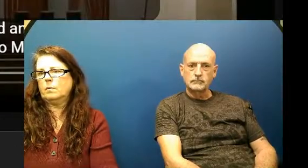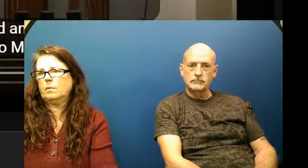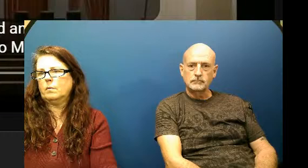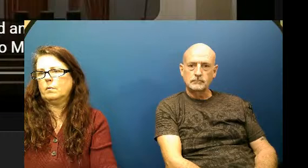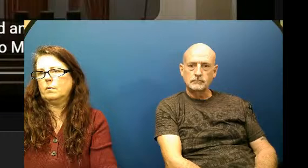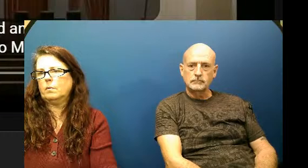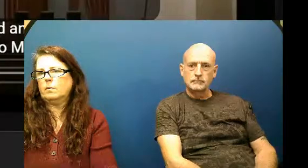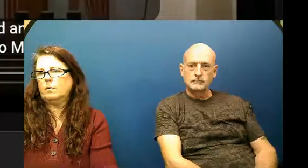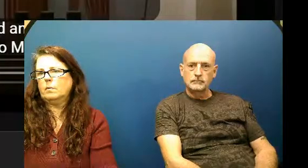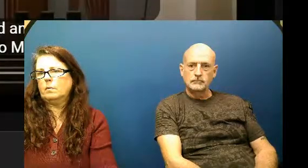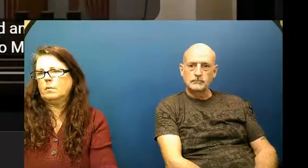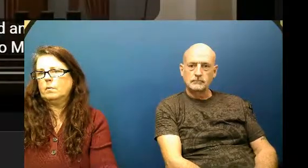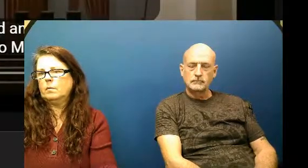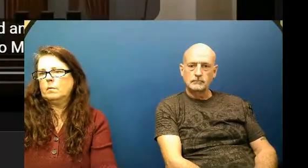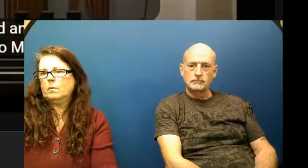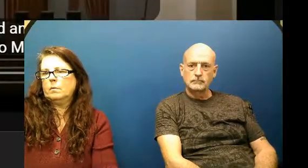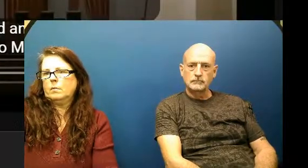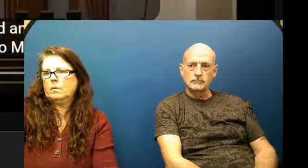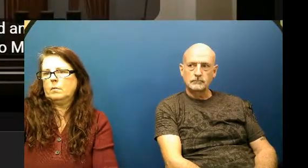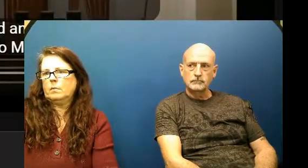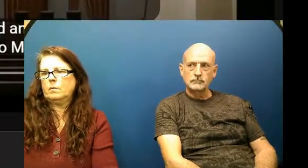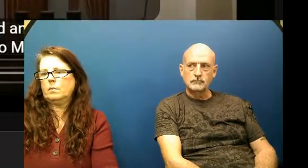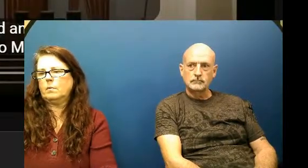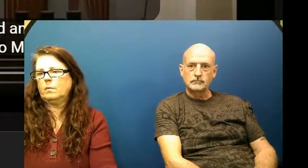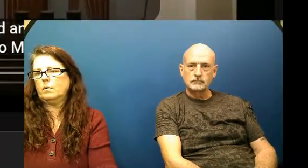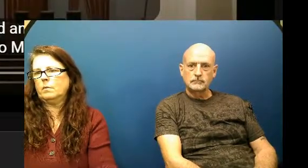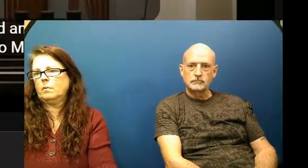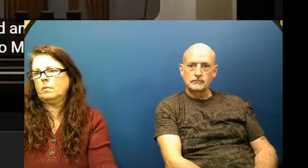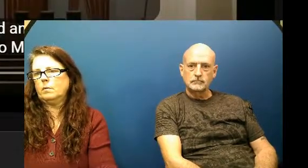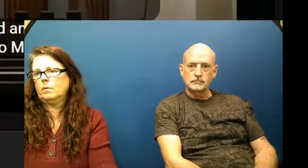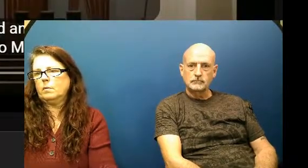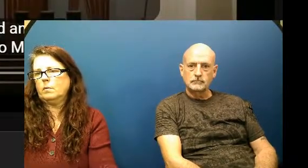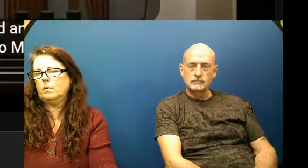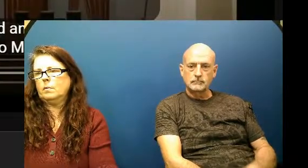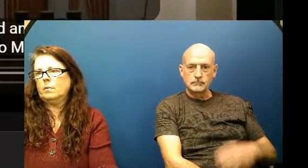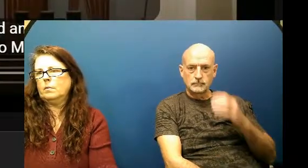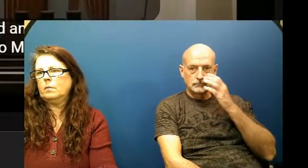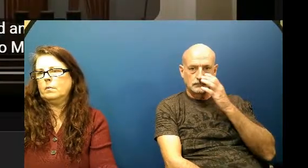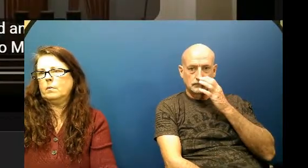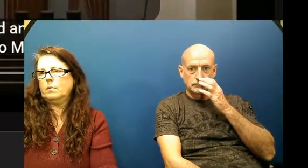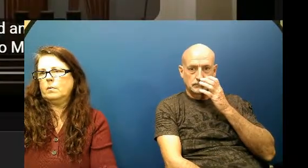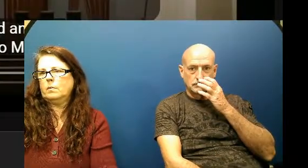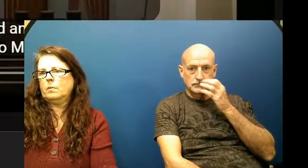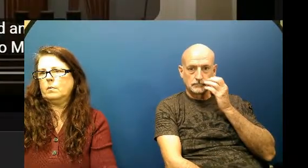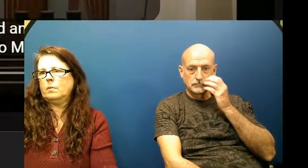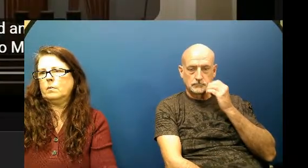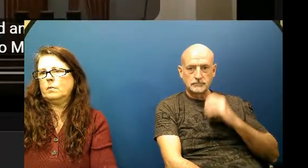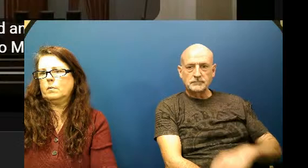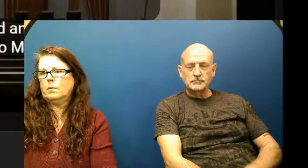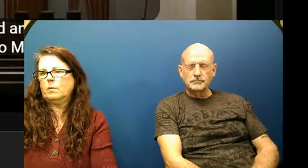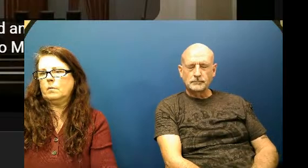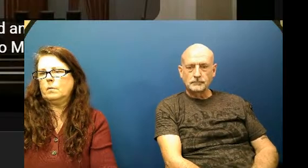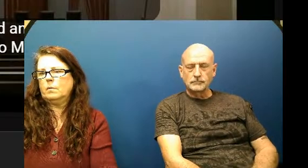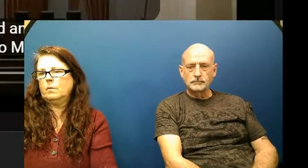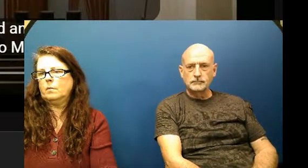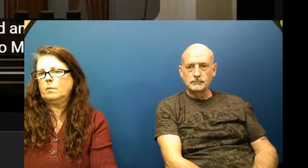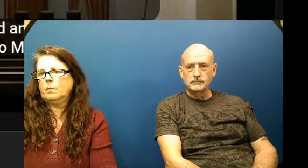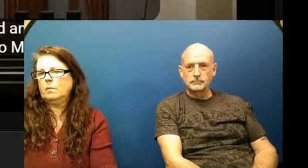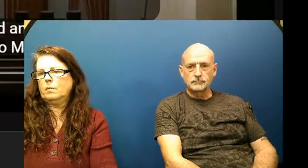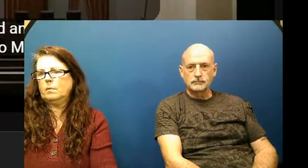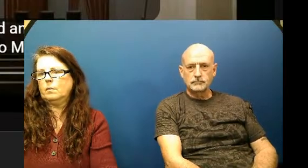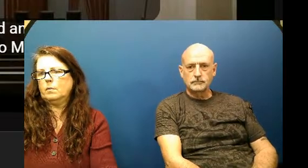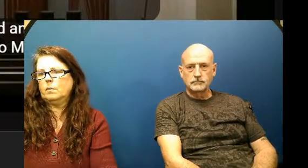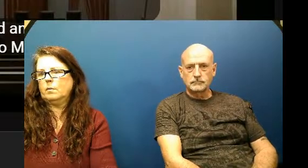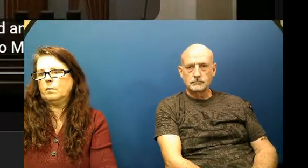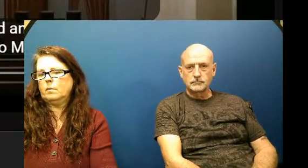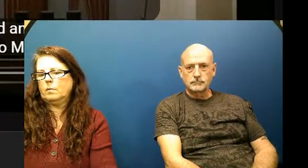the government couldn't say, I'm not questioning whatever the content is of that activity. I'm simply